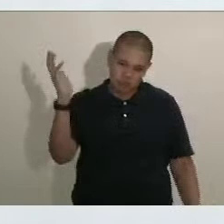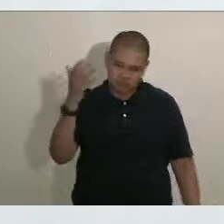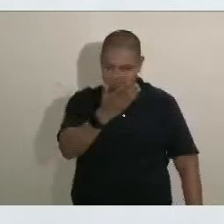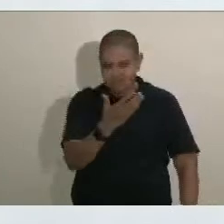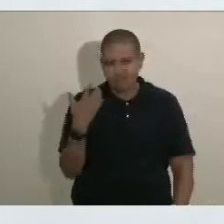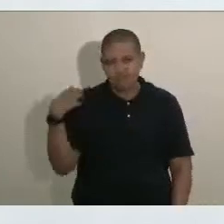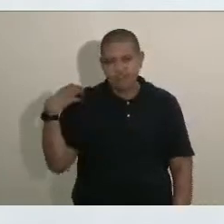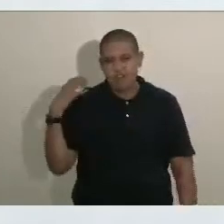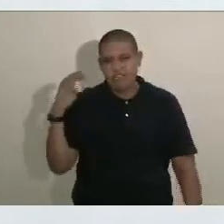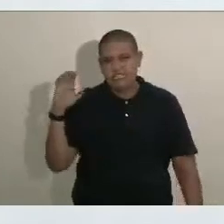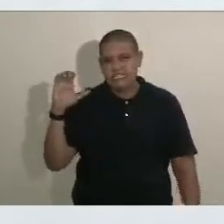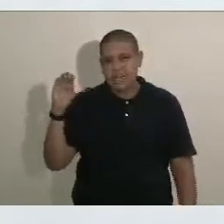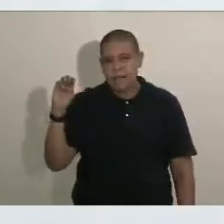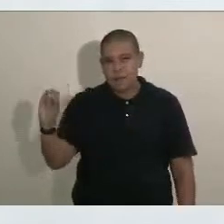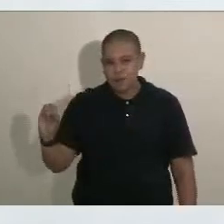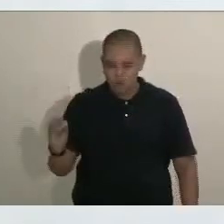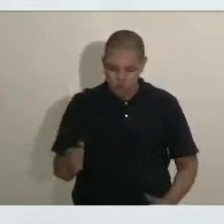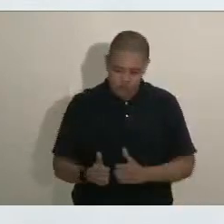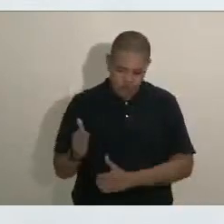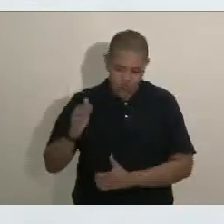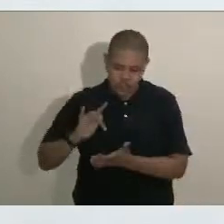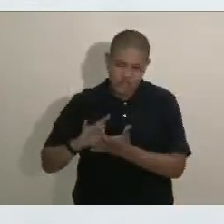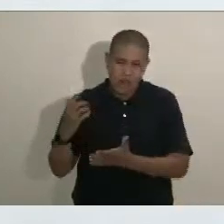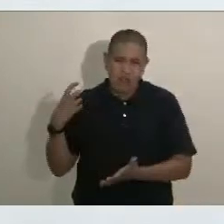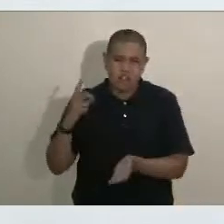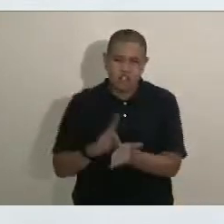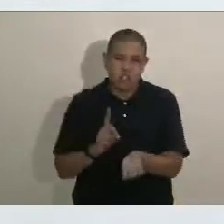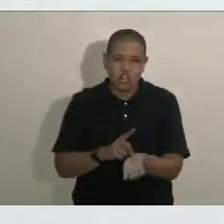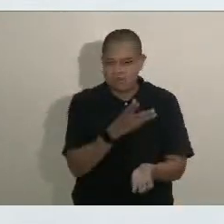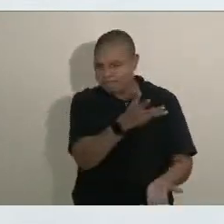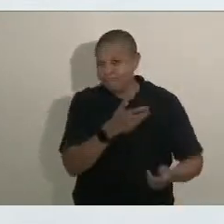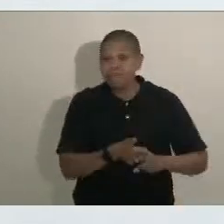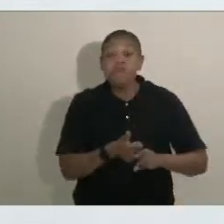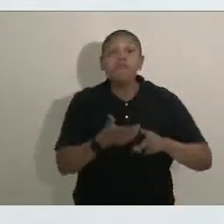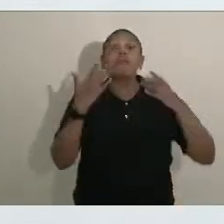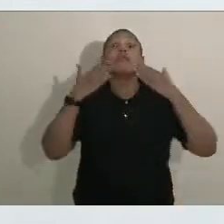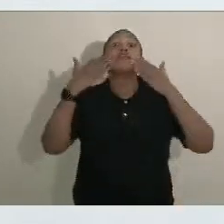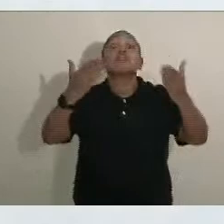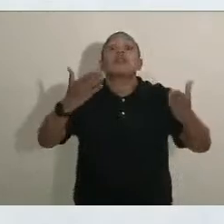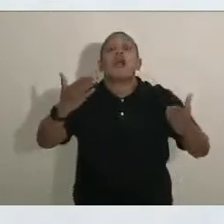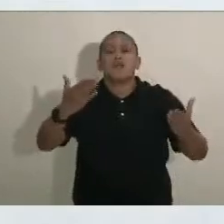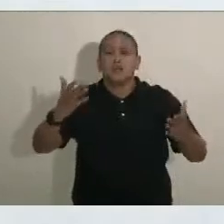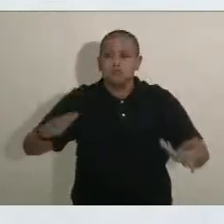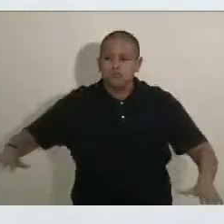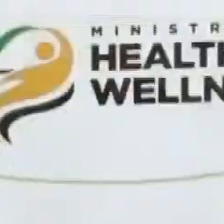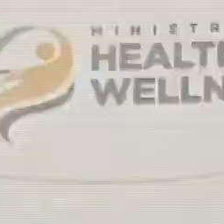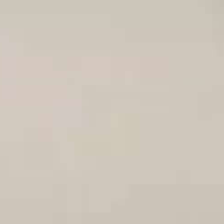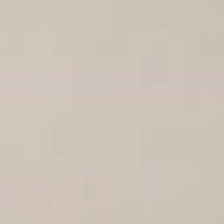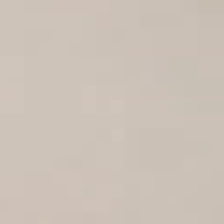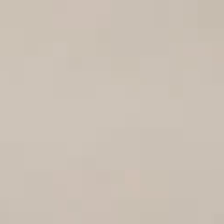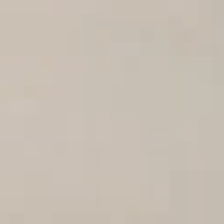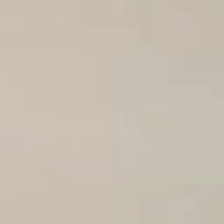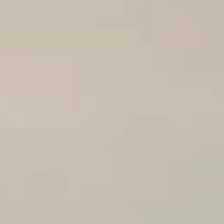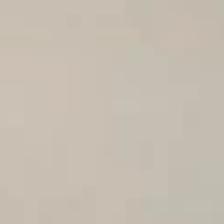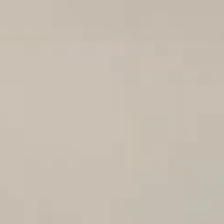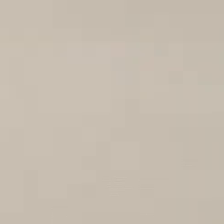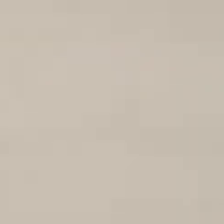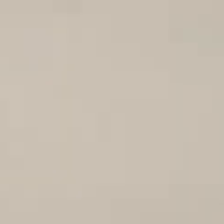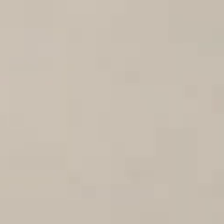Great. Thank you, Minister, and good evening to everyone. So our situation now is that we